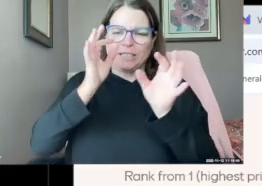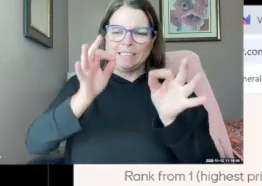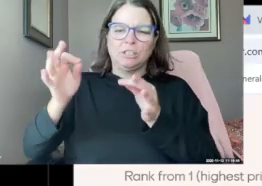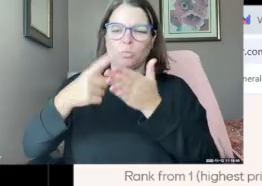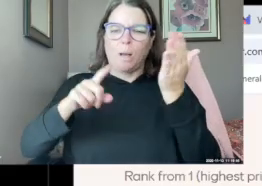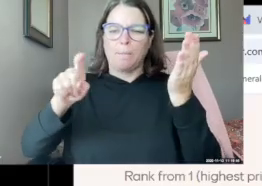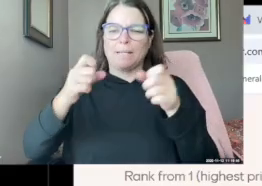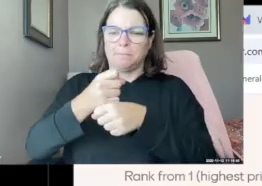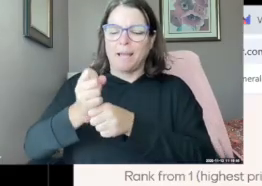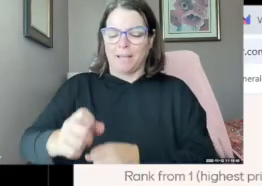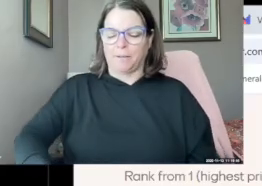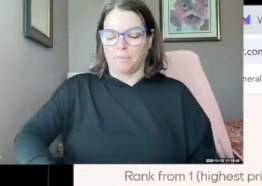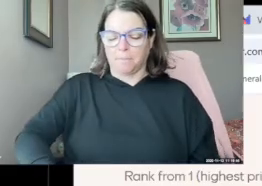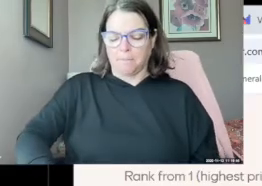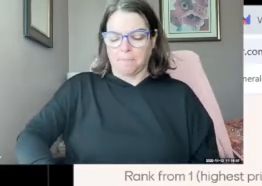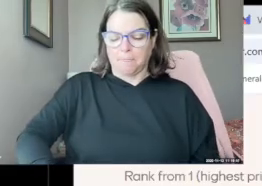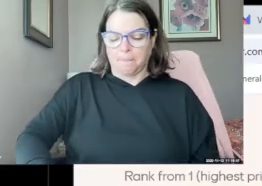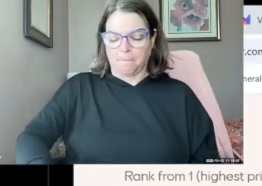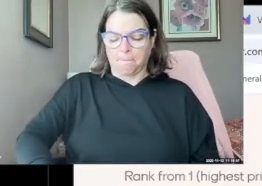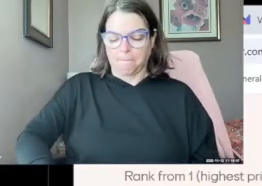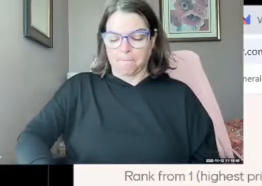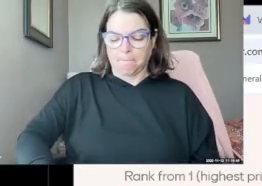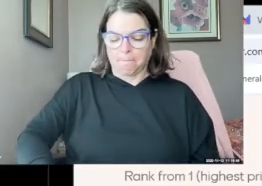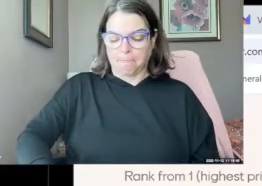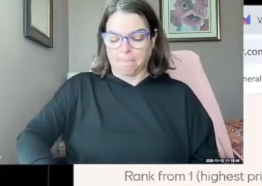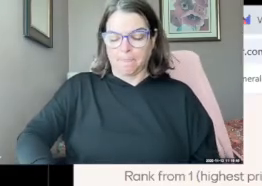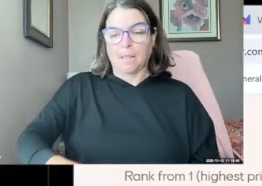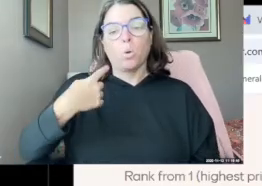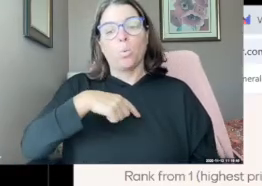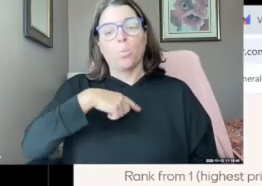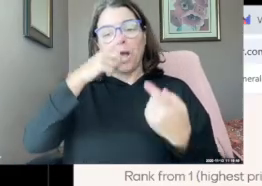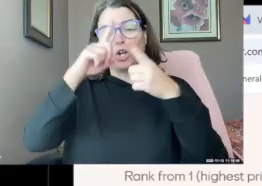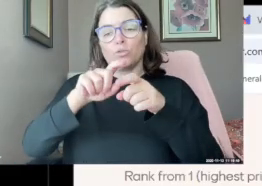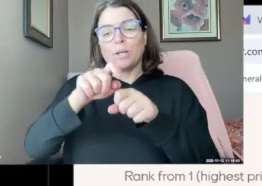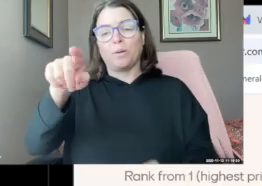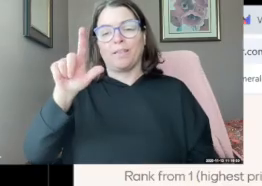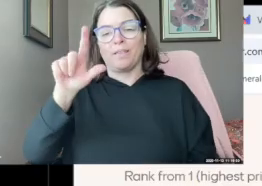calculus that the state is really doing and the hard decisions that have to be made.